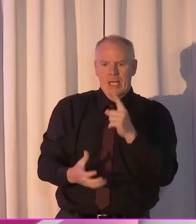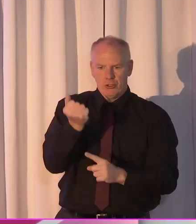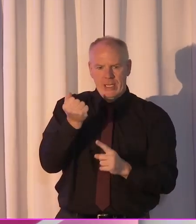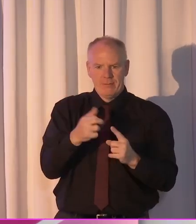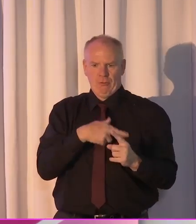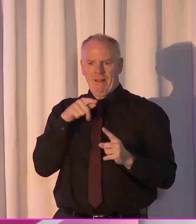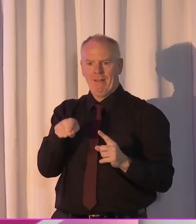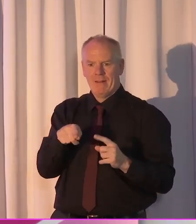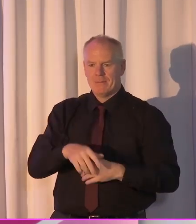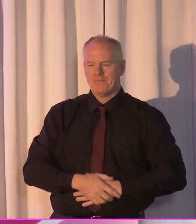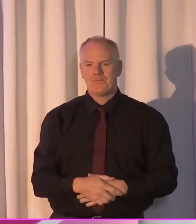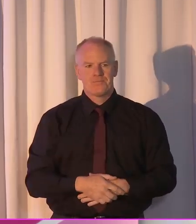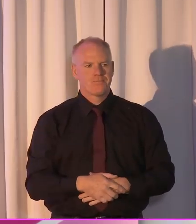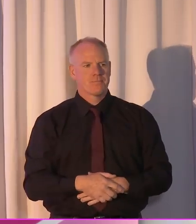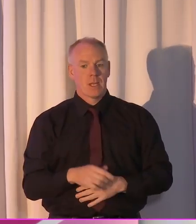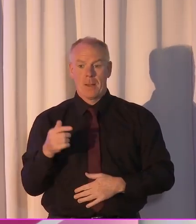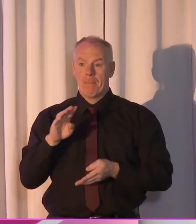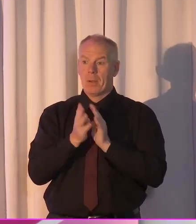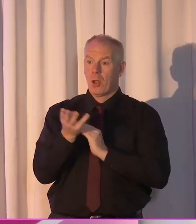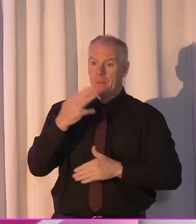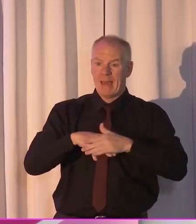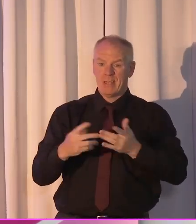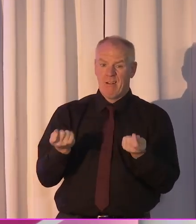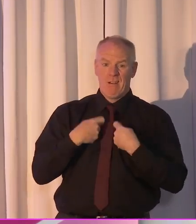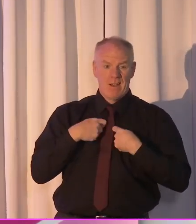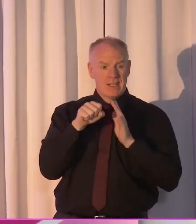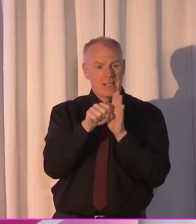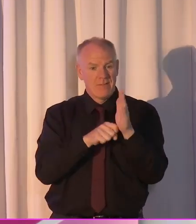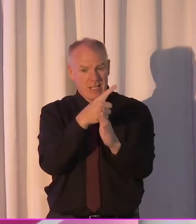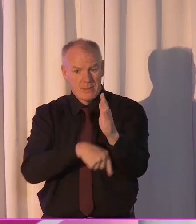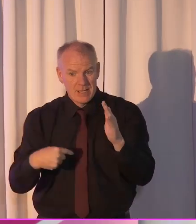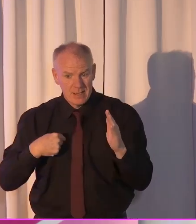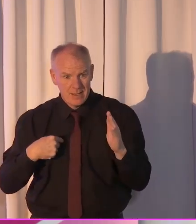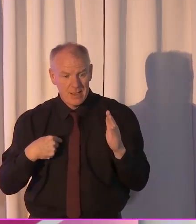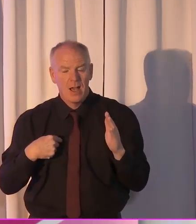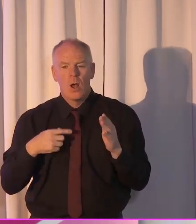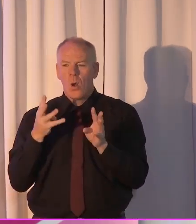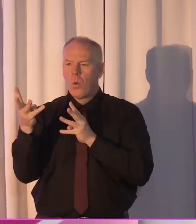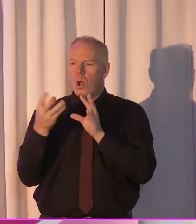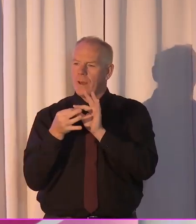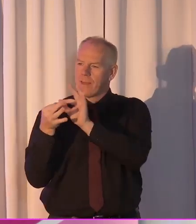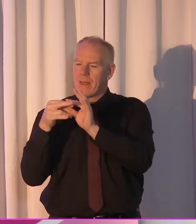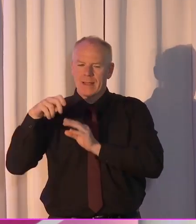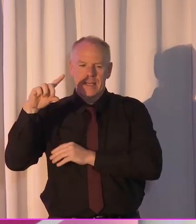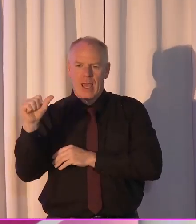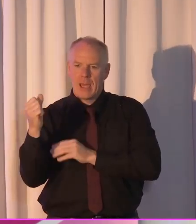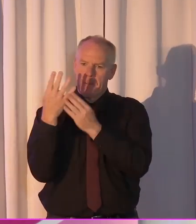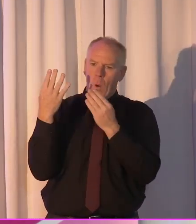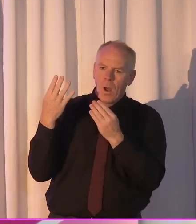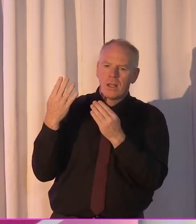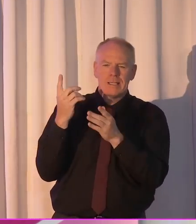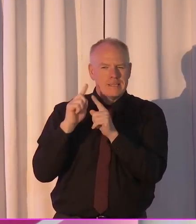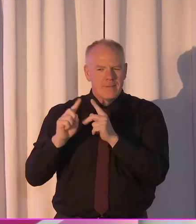realised. Since becoming Minister of State for Disability, I have worked closely with the NDA and its boards in